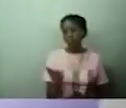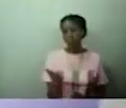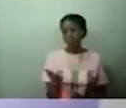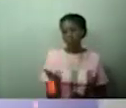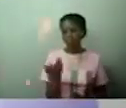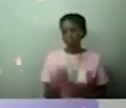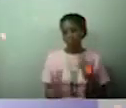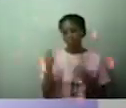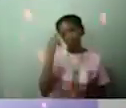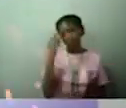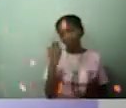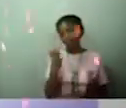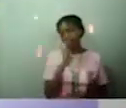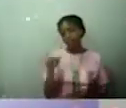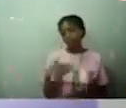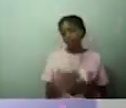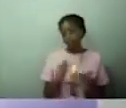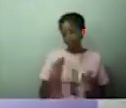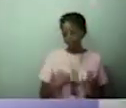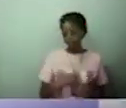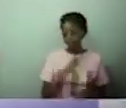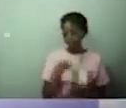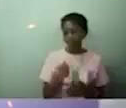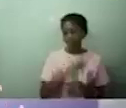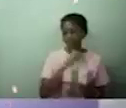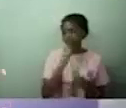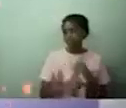and the great Babylon cannot overcome